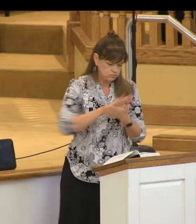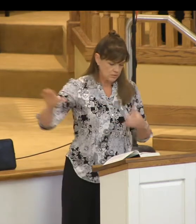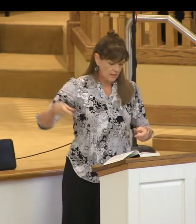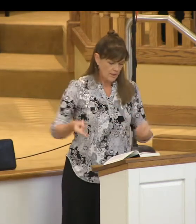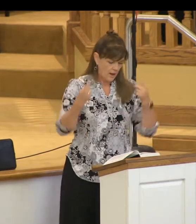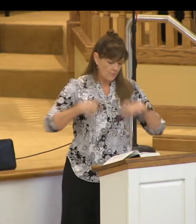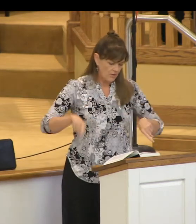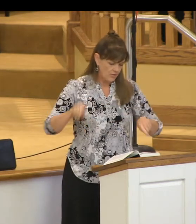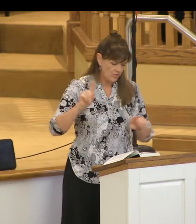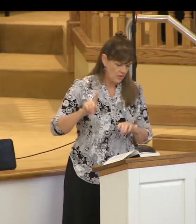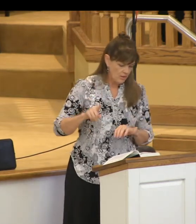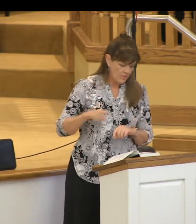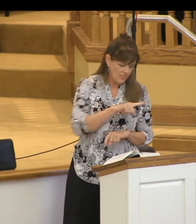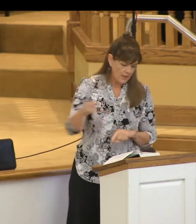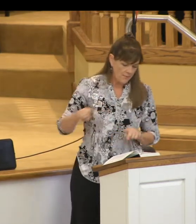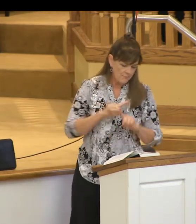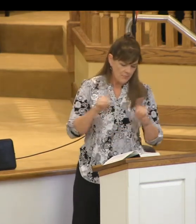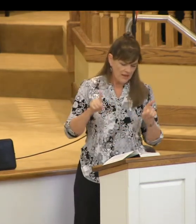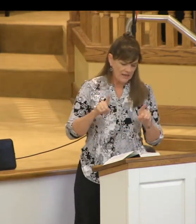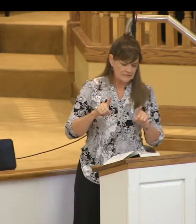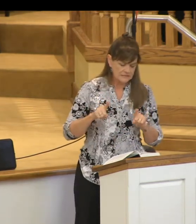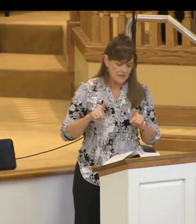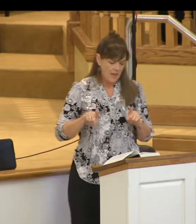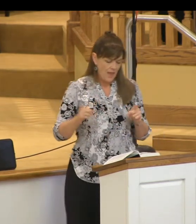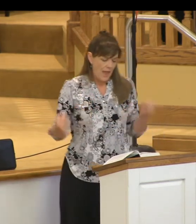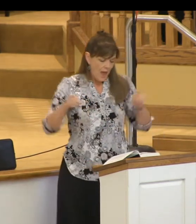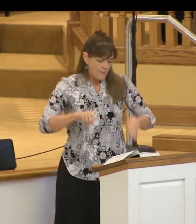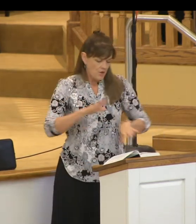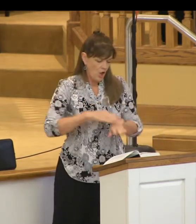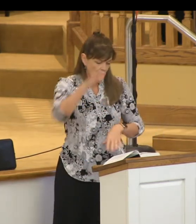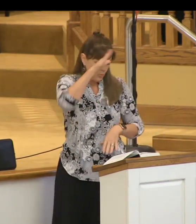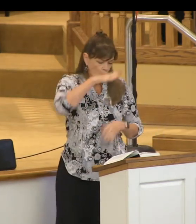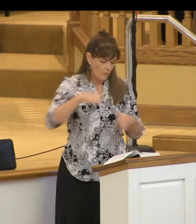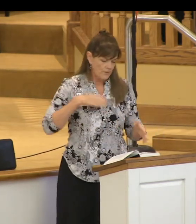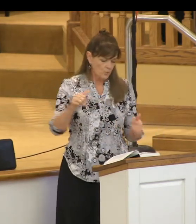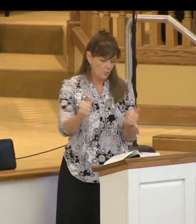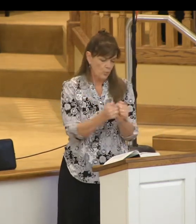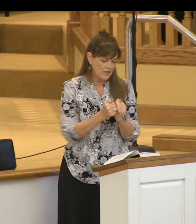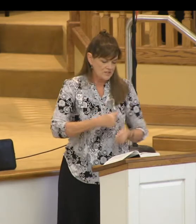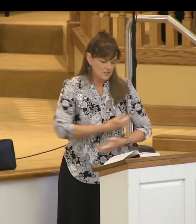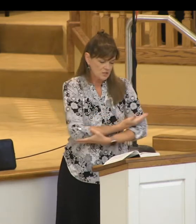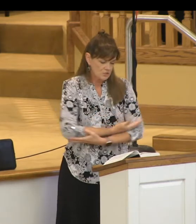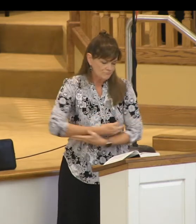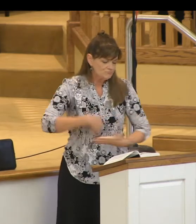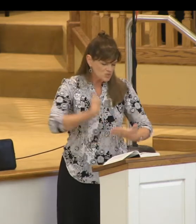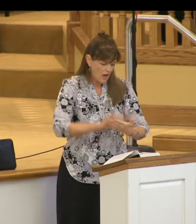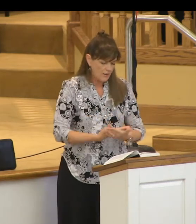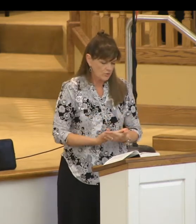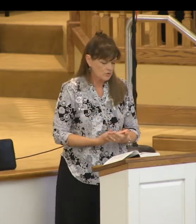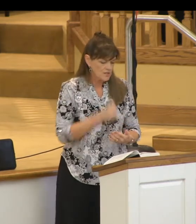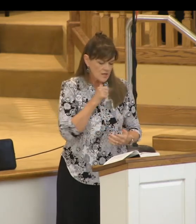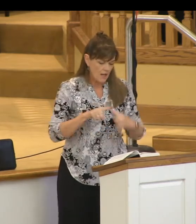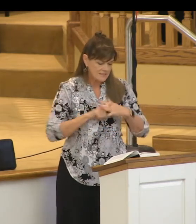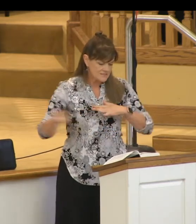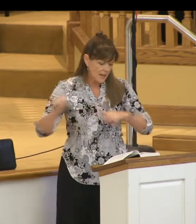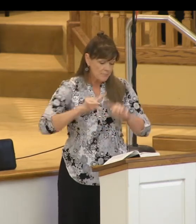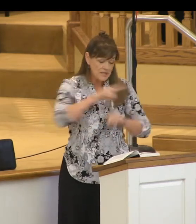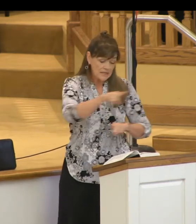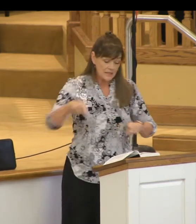they shall not escape. But, I love this, ye brethren are not in darkness